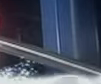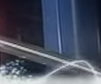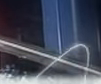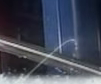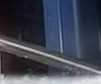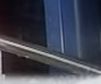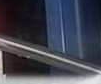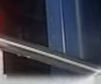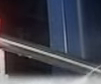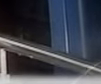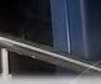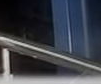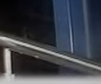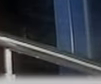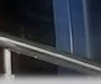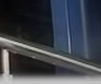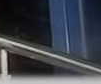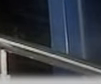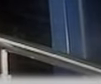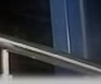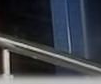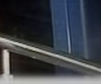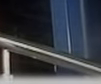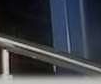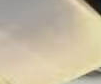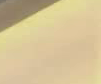KTN Weekend Prime with Yvonne Okwara.